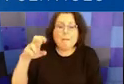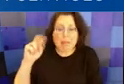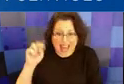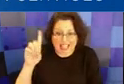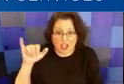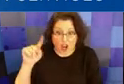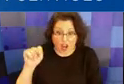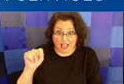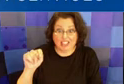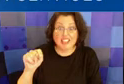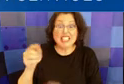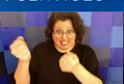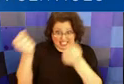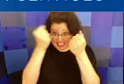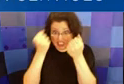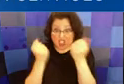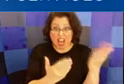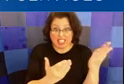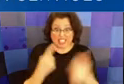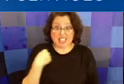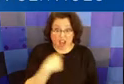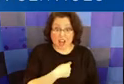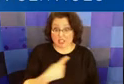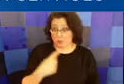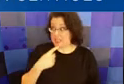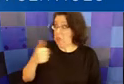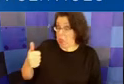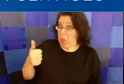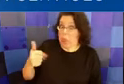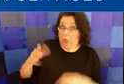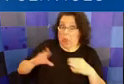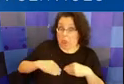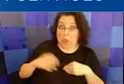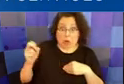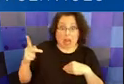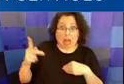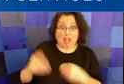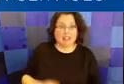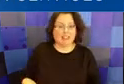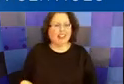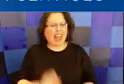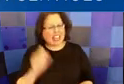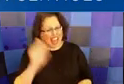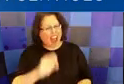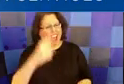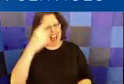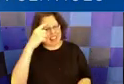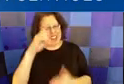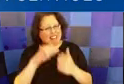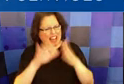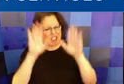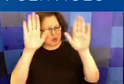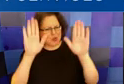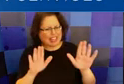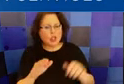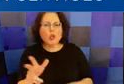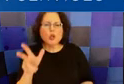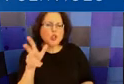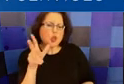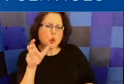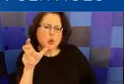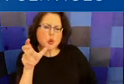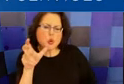were supportive of having the space to pull off in this location. Yeah, I think it's great. I guess in conjunction with that, who then